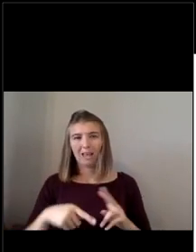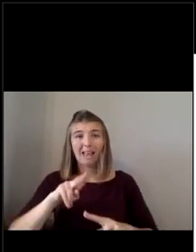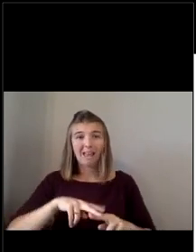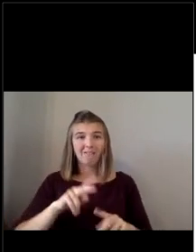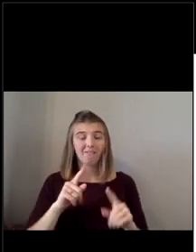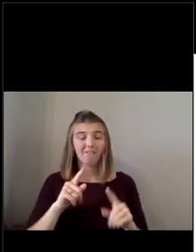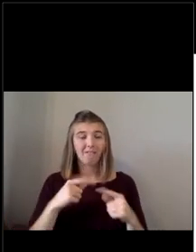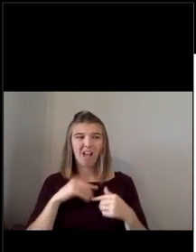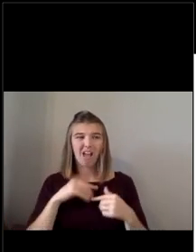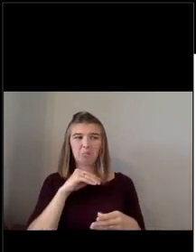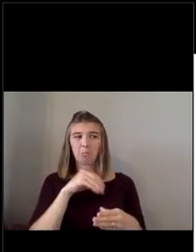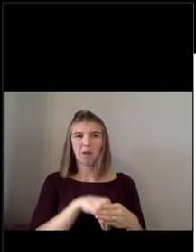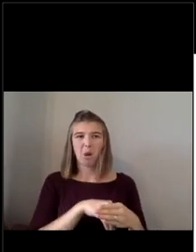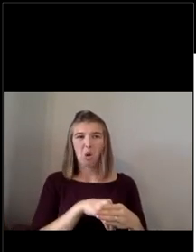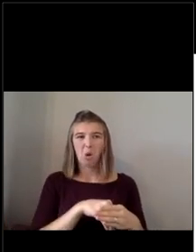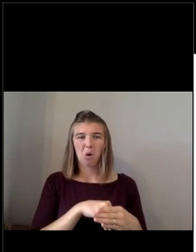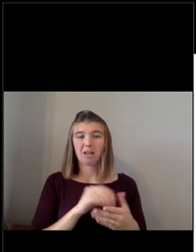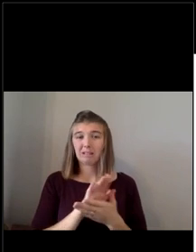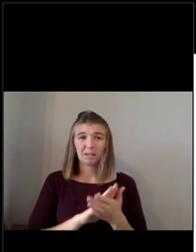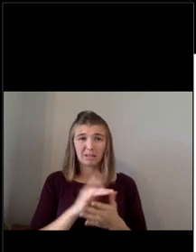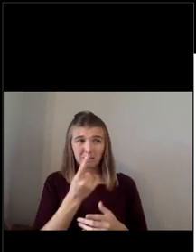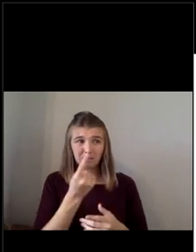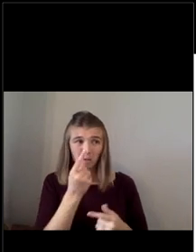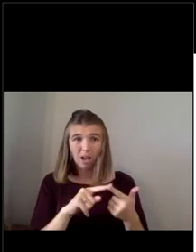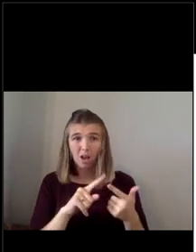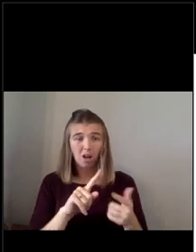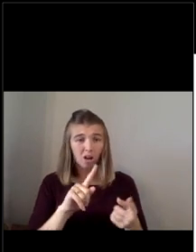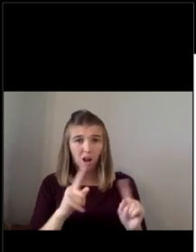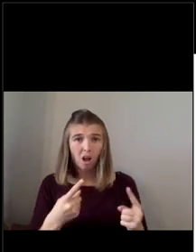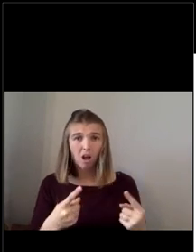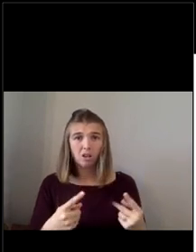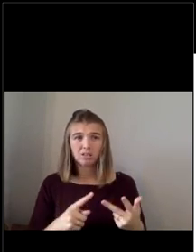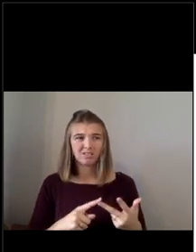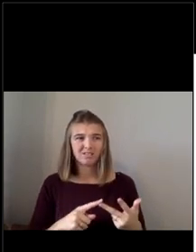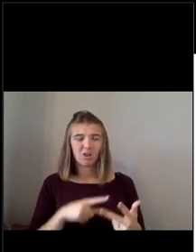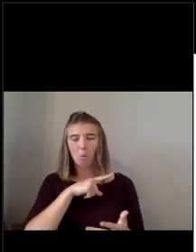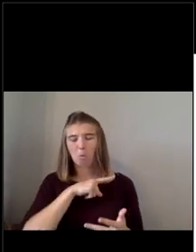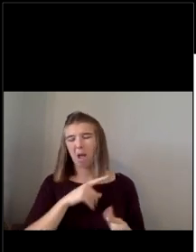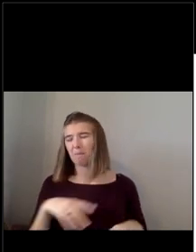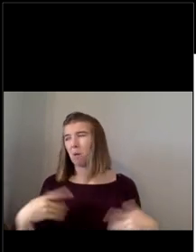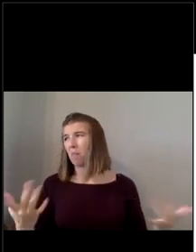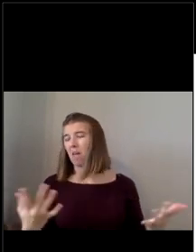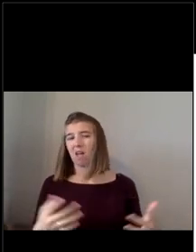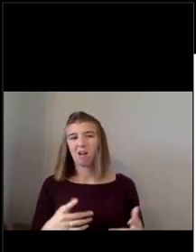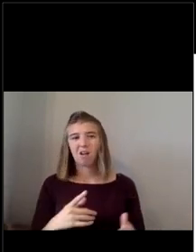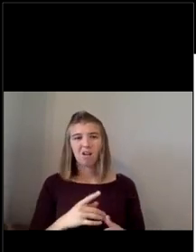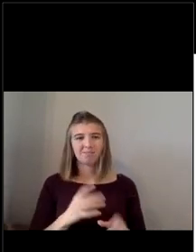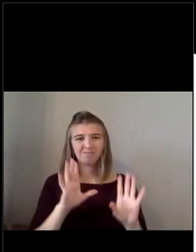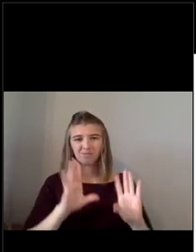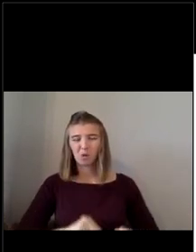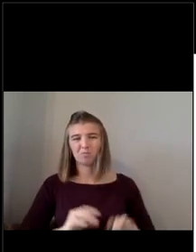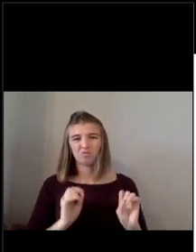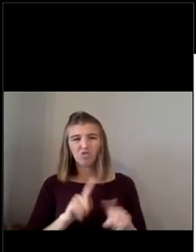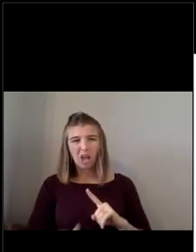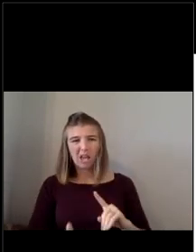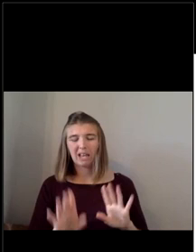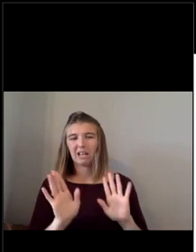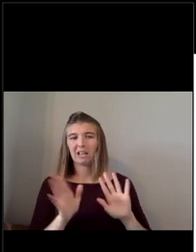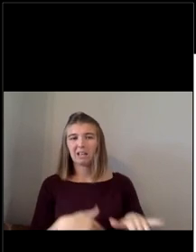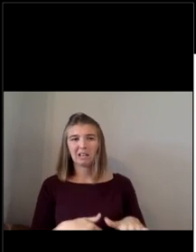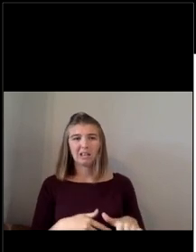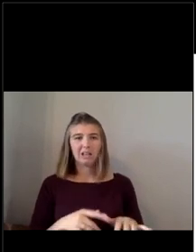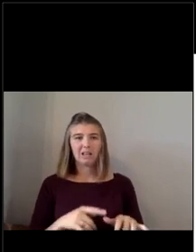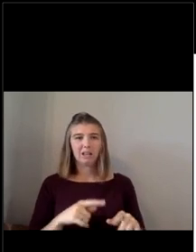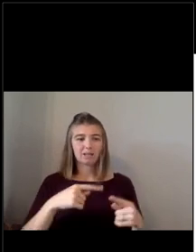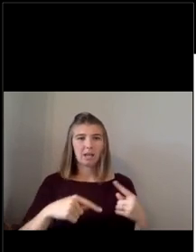point in trying? Which feeds back into the, well, maybe I just don't belong here. Maybe I can't do it. Maybe there's no point in trying. And there you